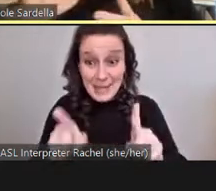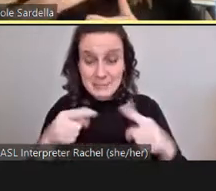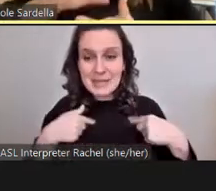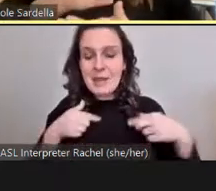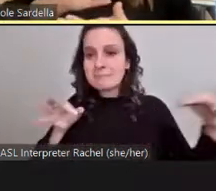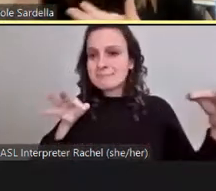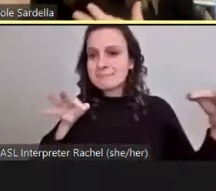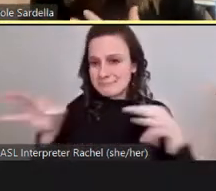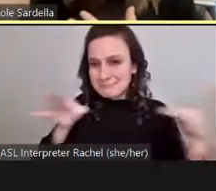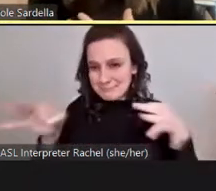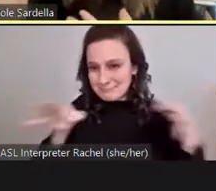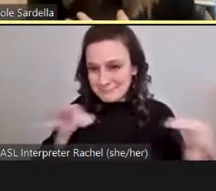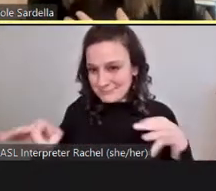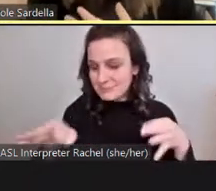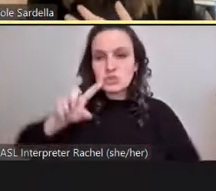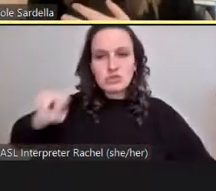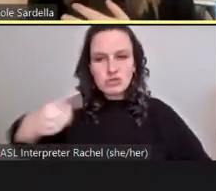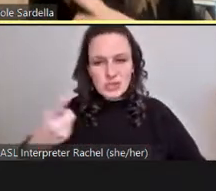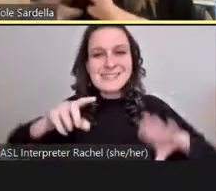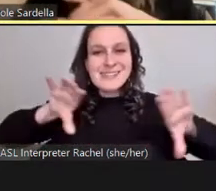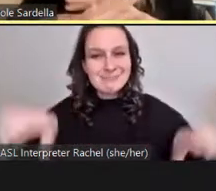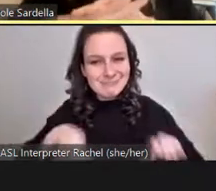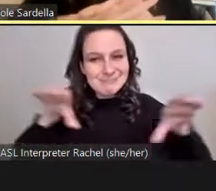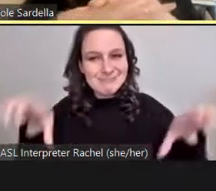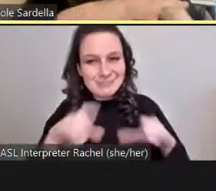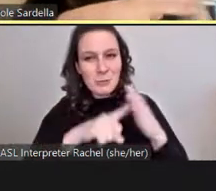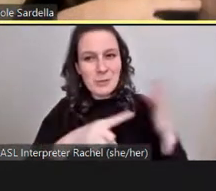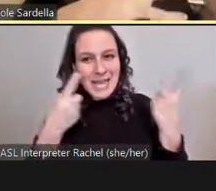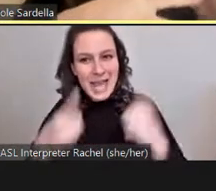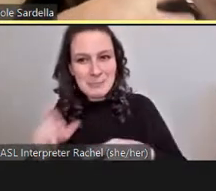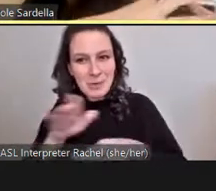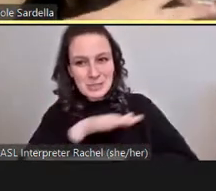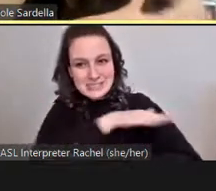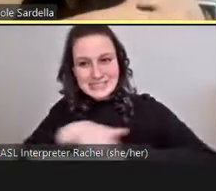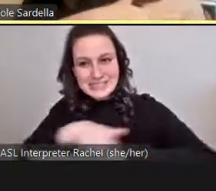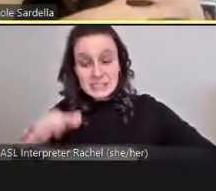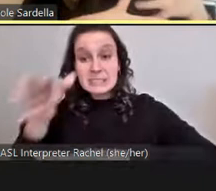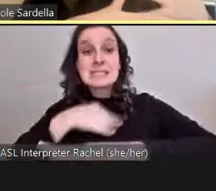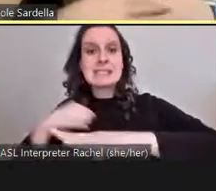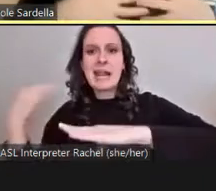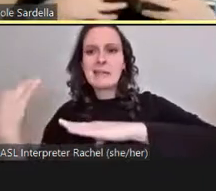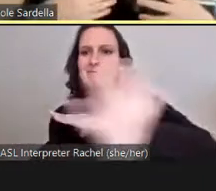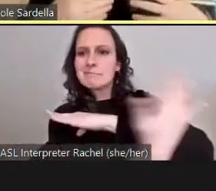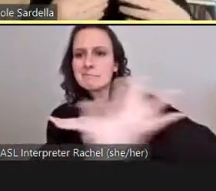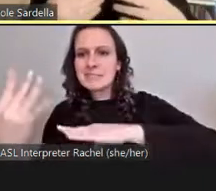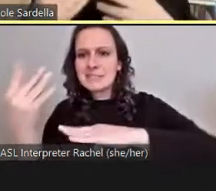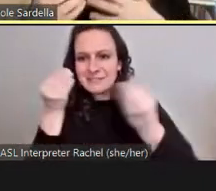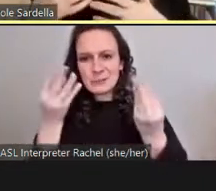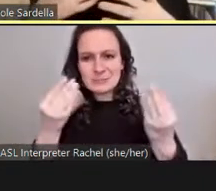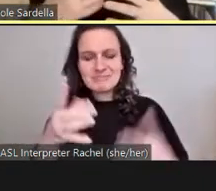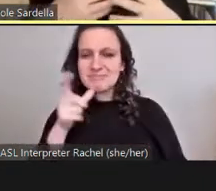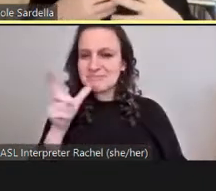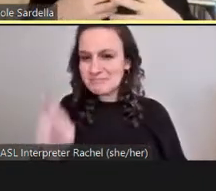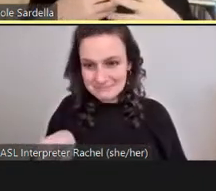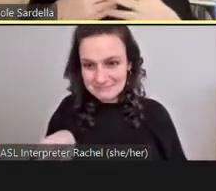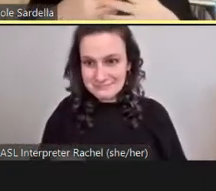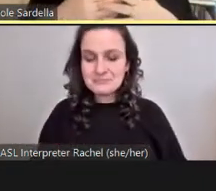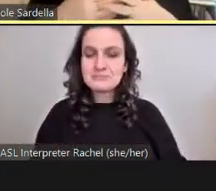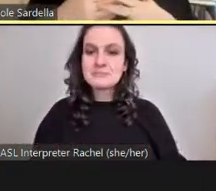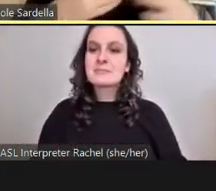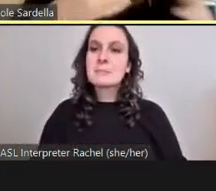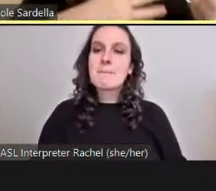describing solely the actions on stage versus describing all that background information. I like